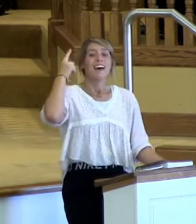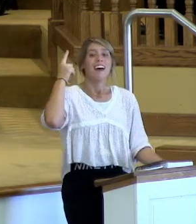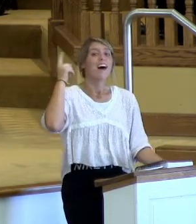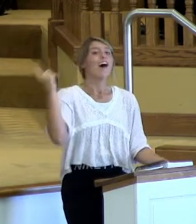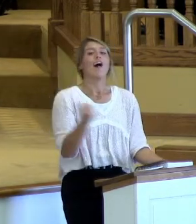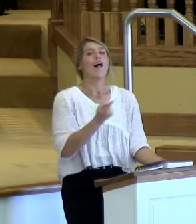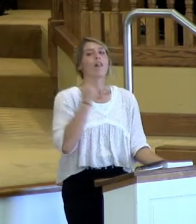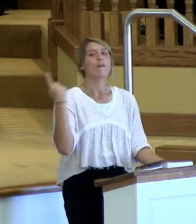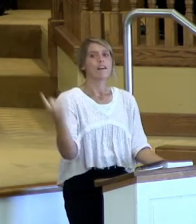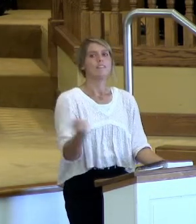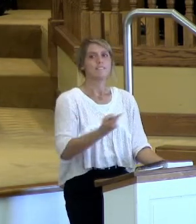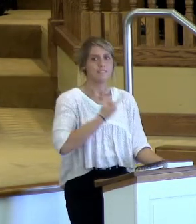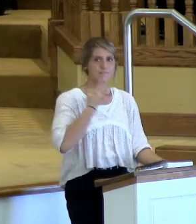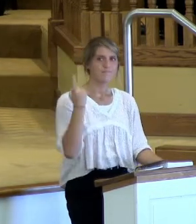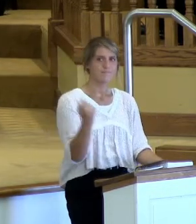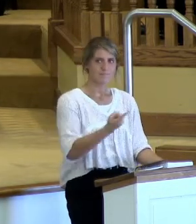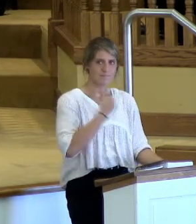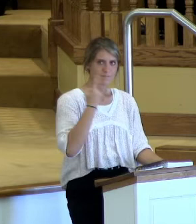Rejoice